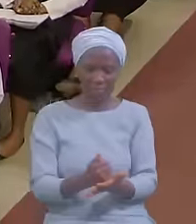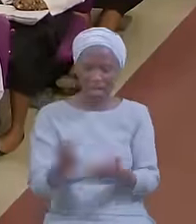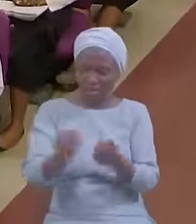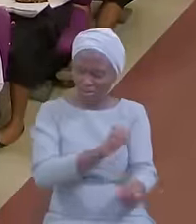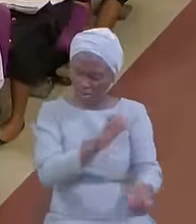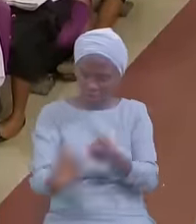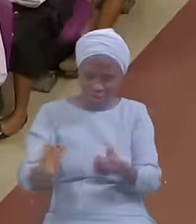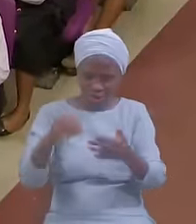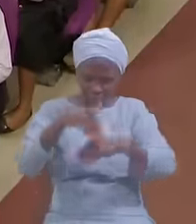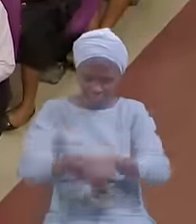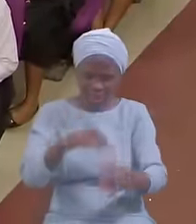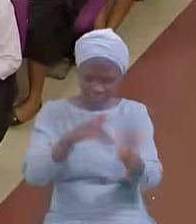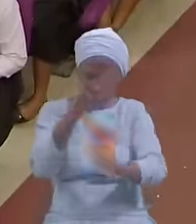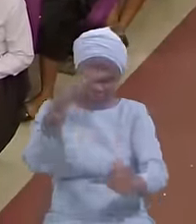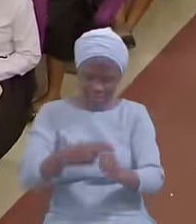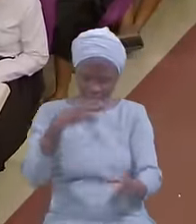Destroyed tonight.